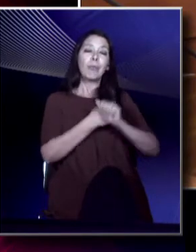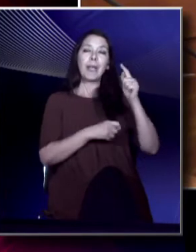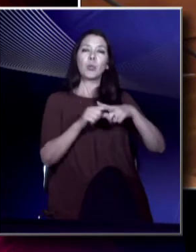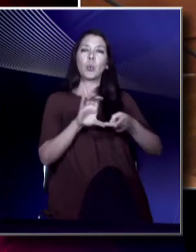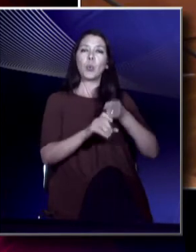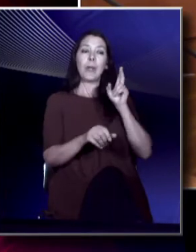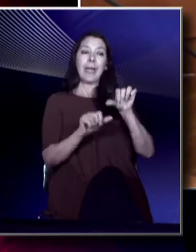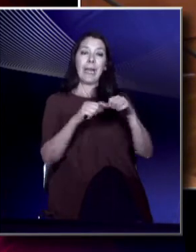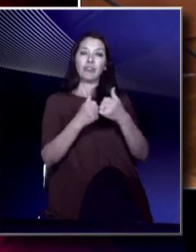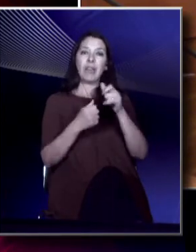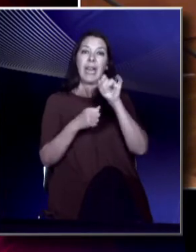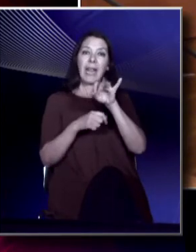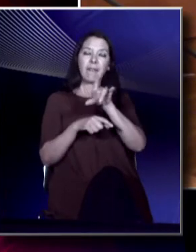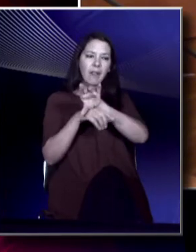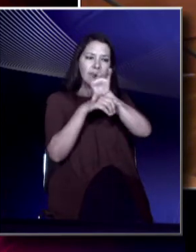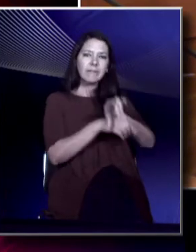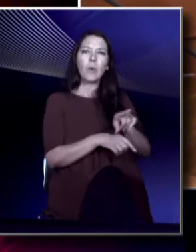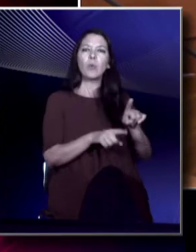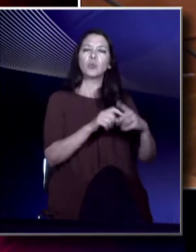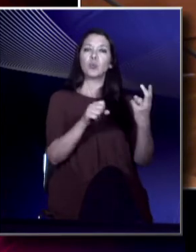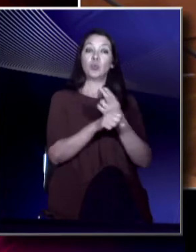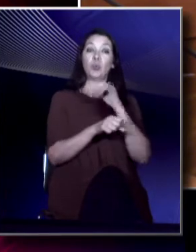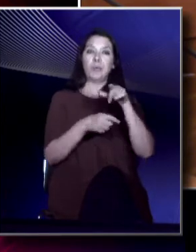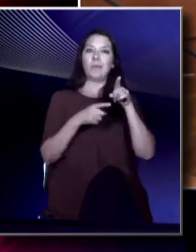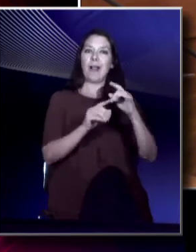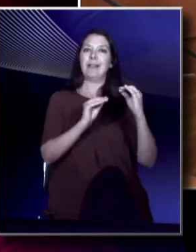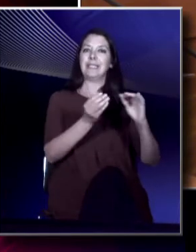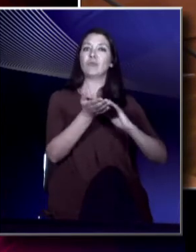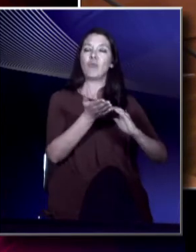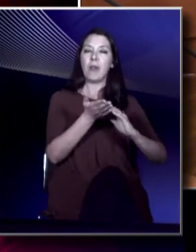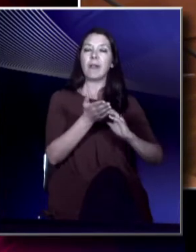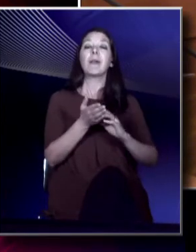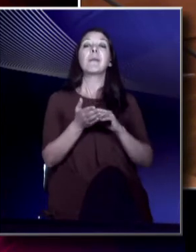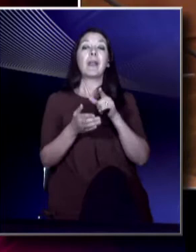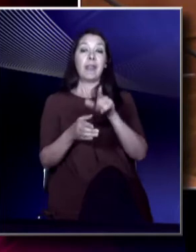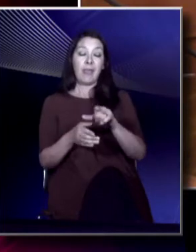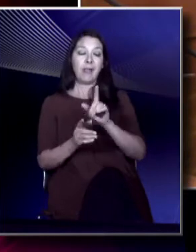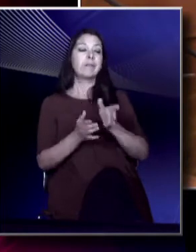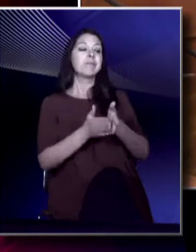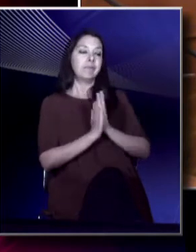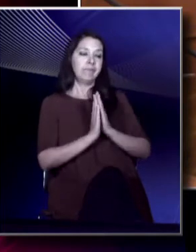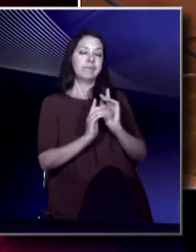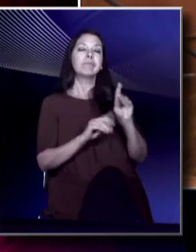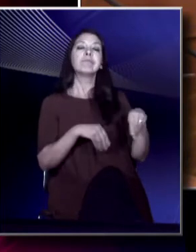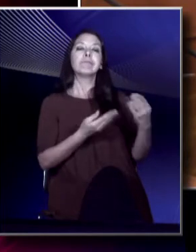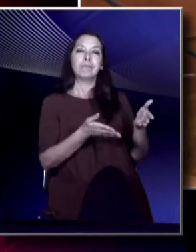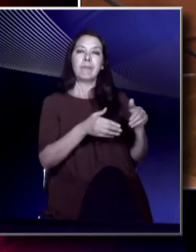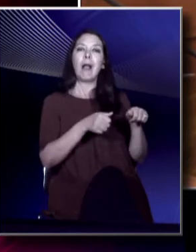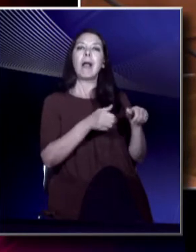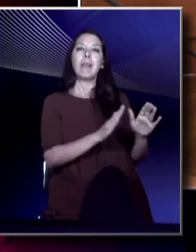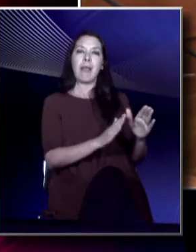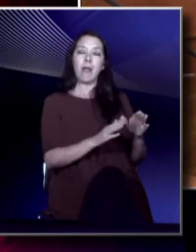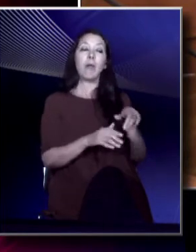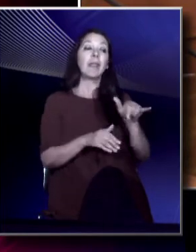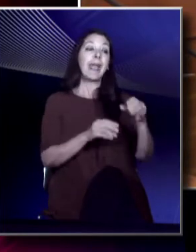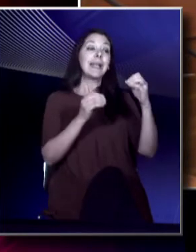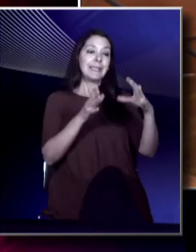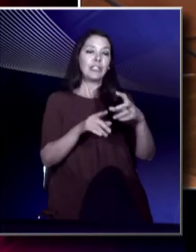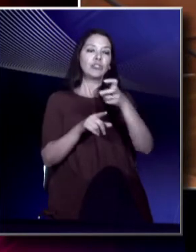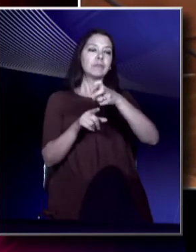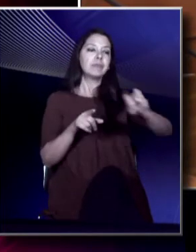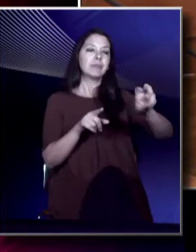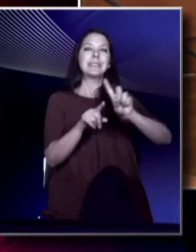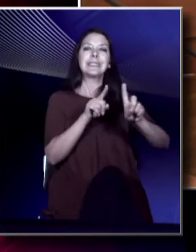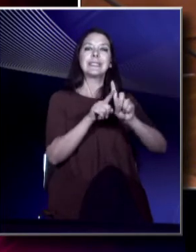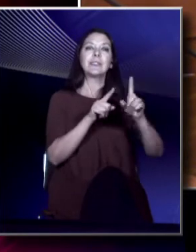made to use curriculum in their Braille instruction. That request was granted by the former director of the North Central Cooperative, and that teacher was reassigned to